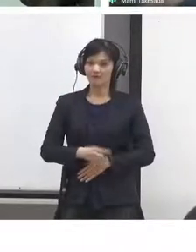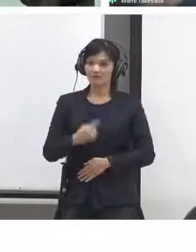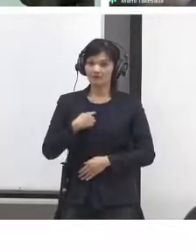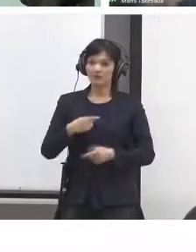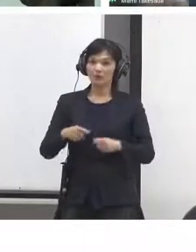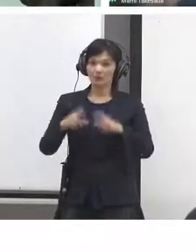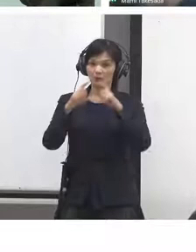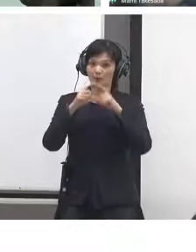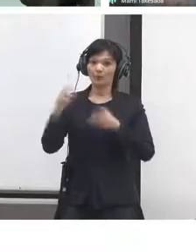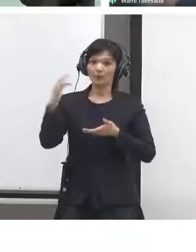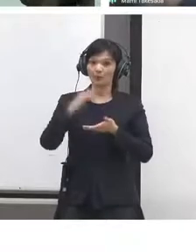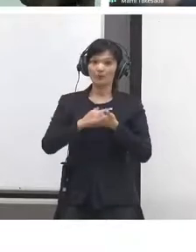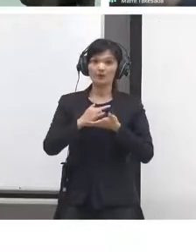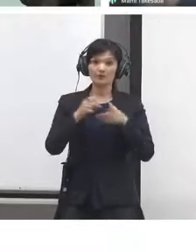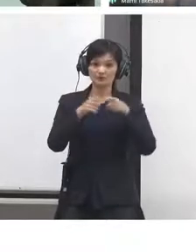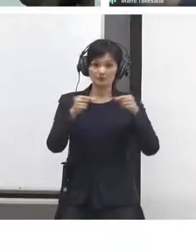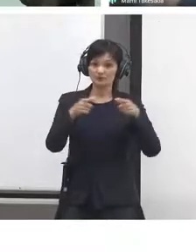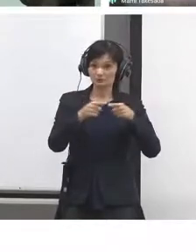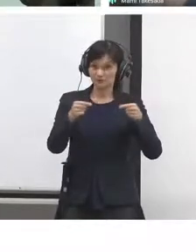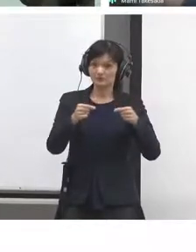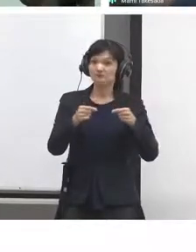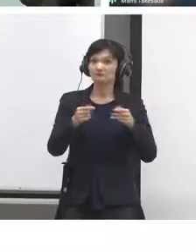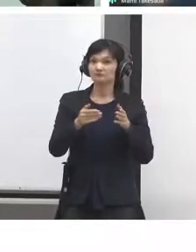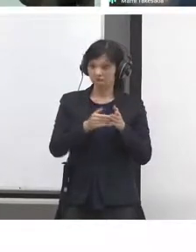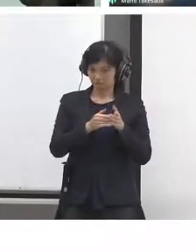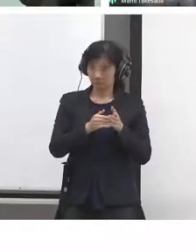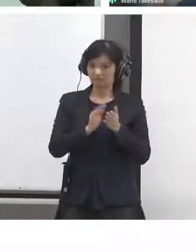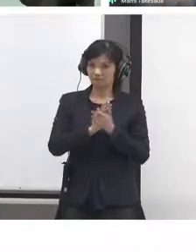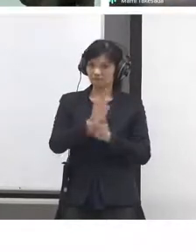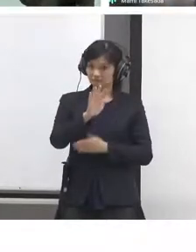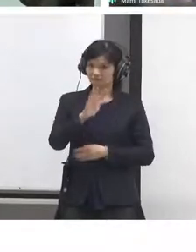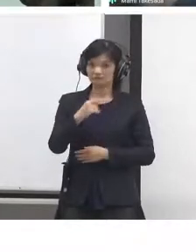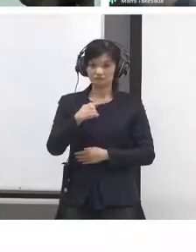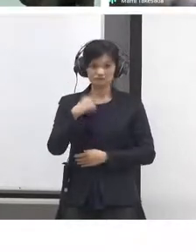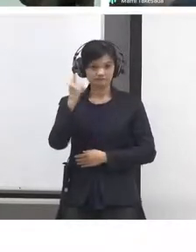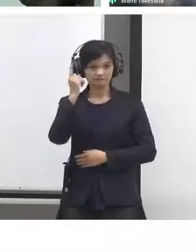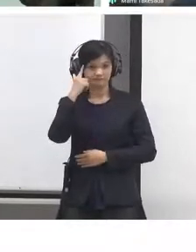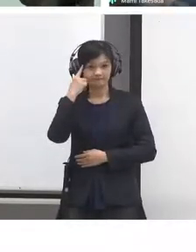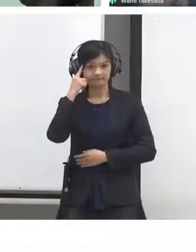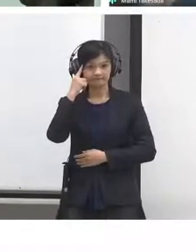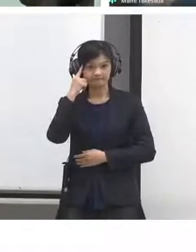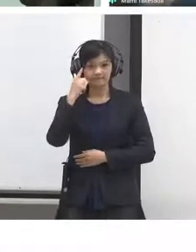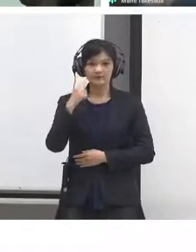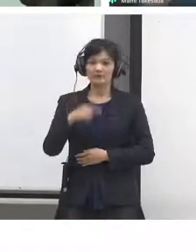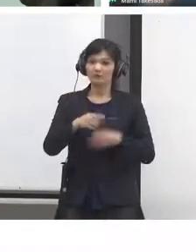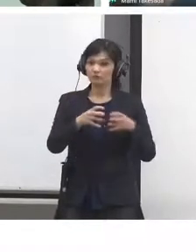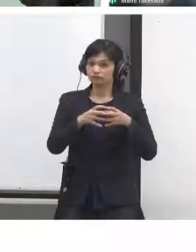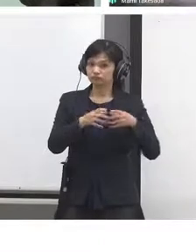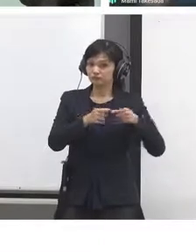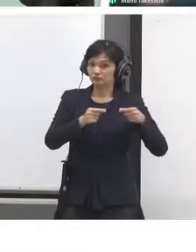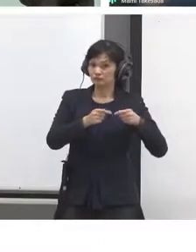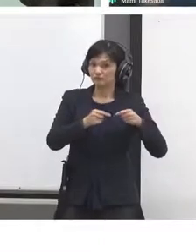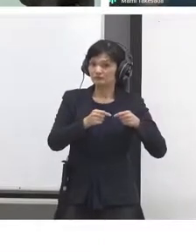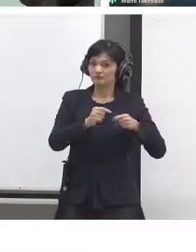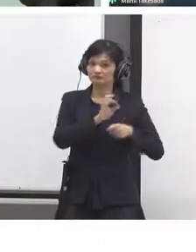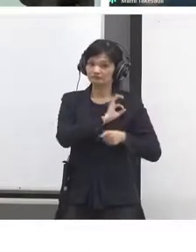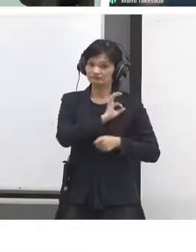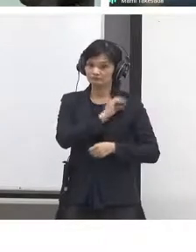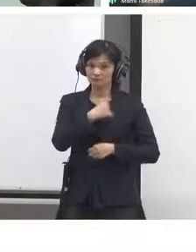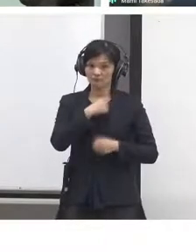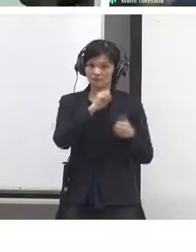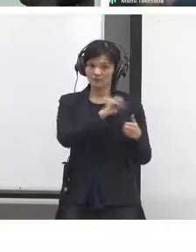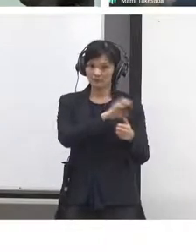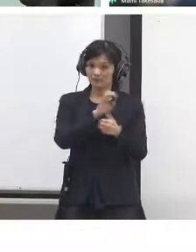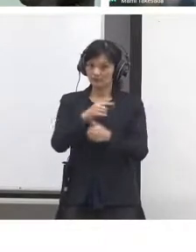I announced the member of Call for Japan that I want to bring more young people to Call for Japan.